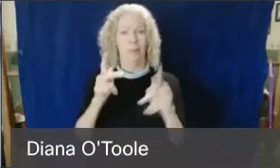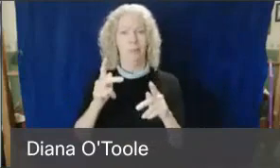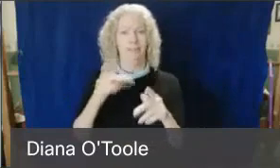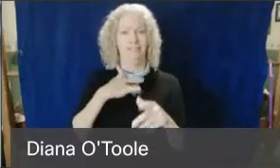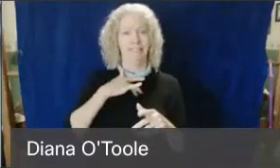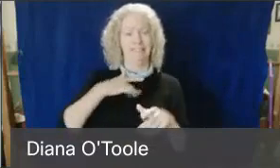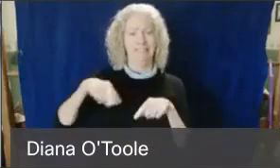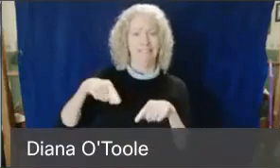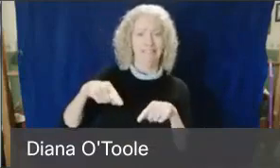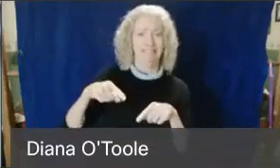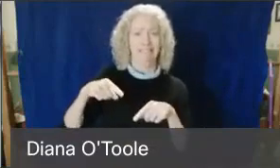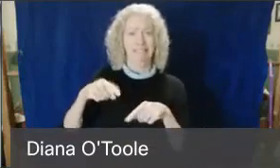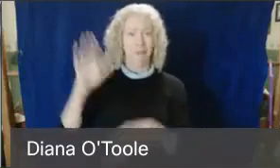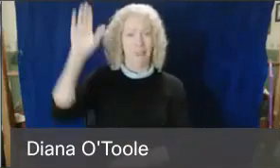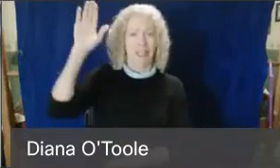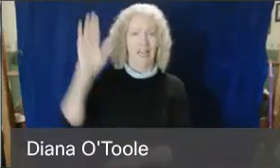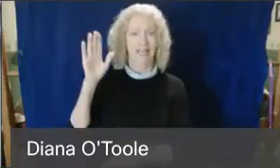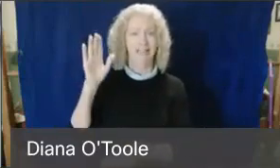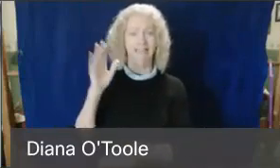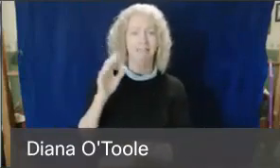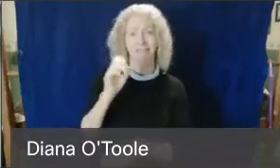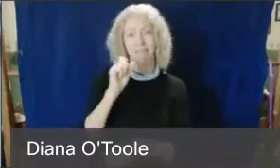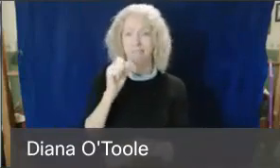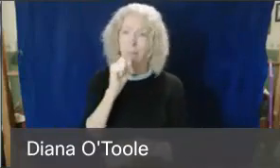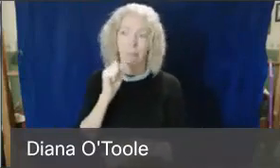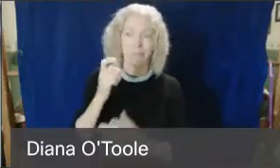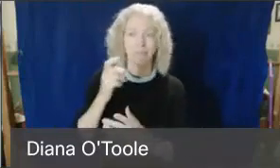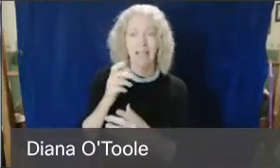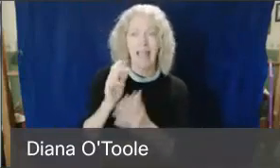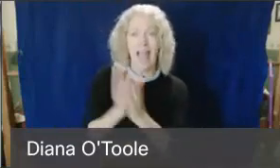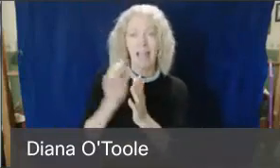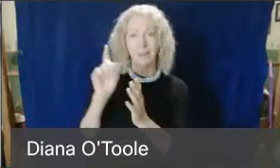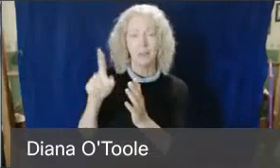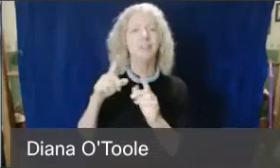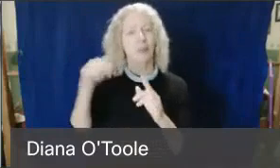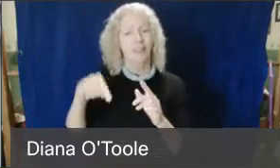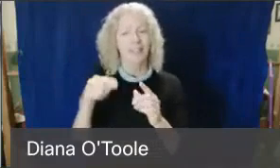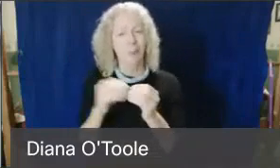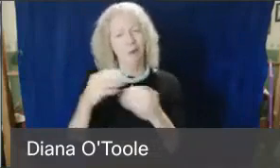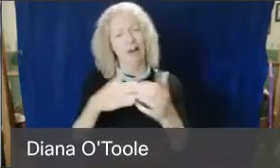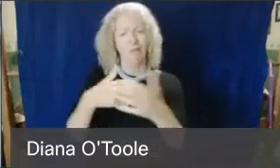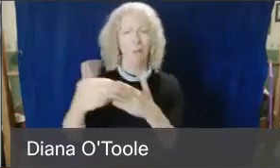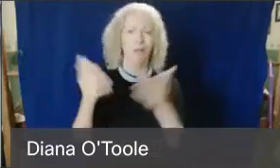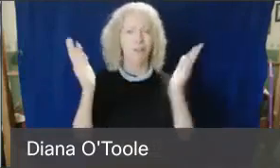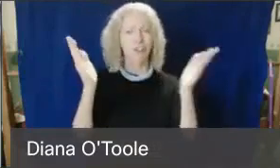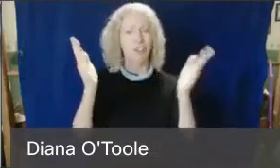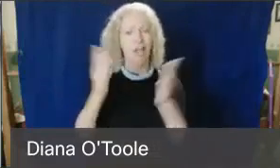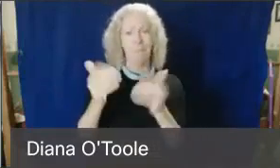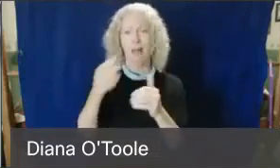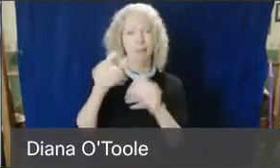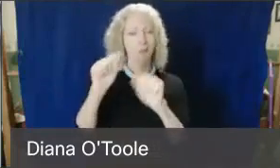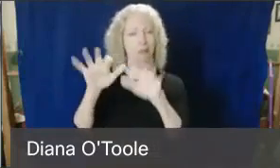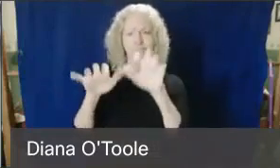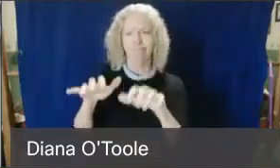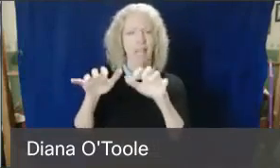but maybe it's a little bit easier to just plug a question into the chat. So feel free to do that. I really want to answer your questions